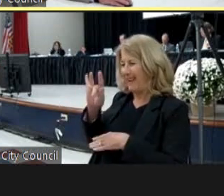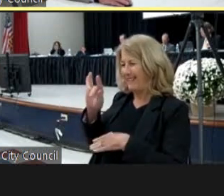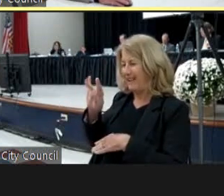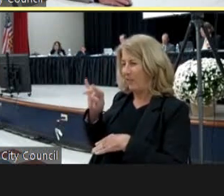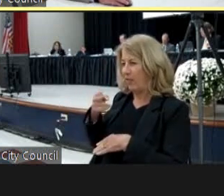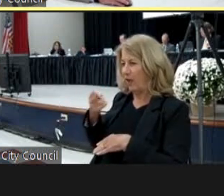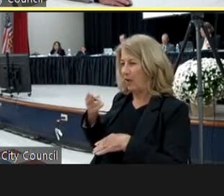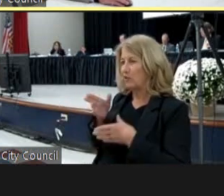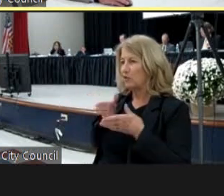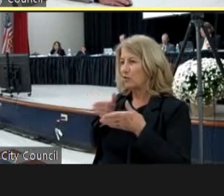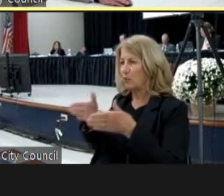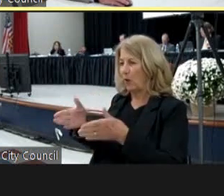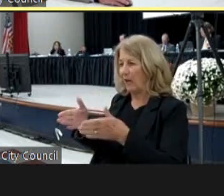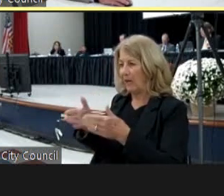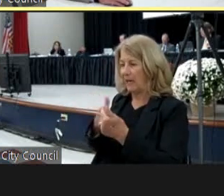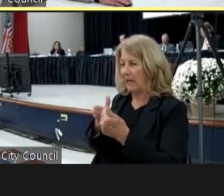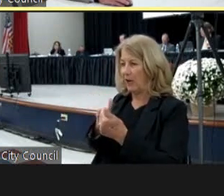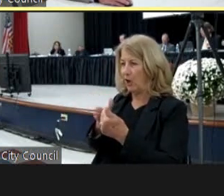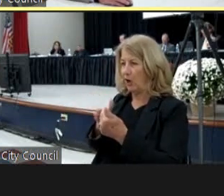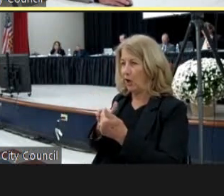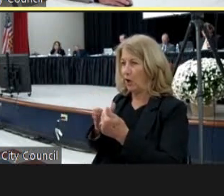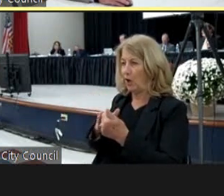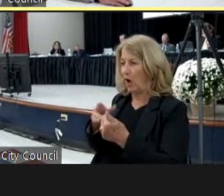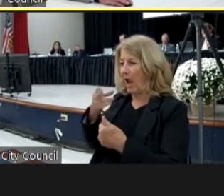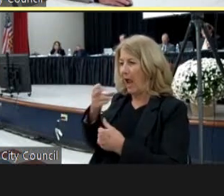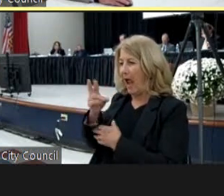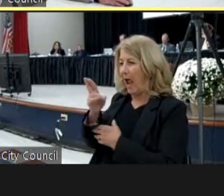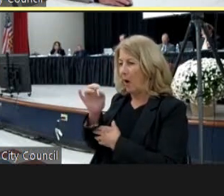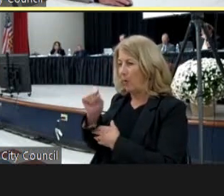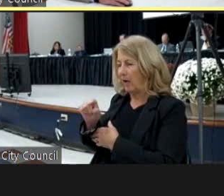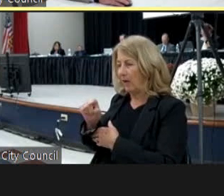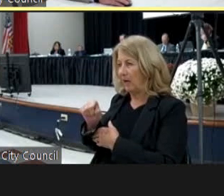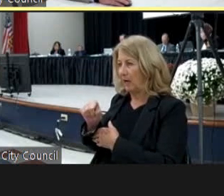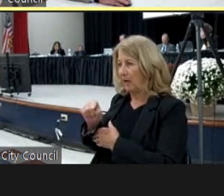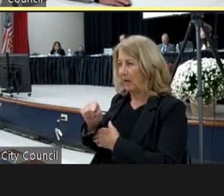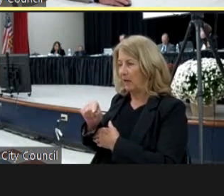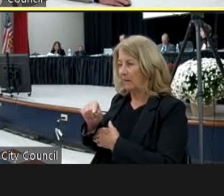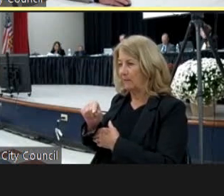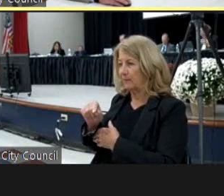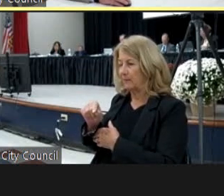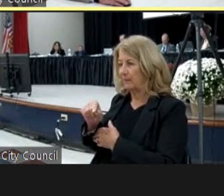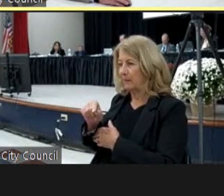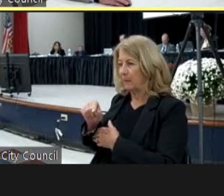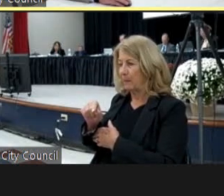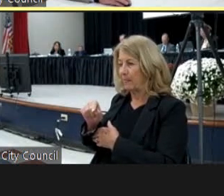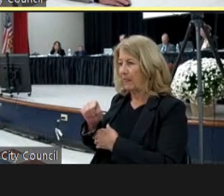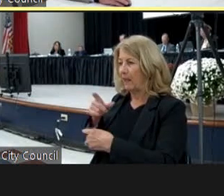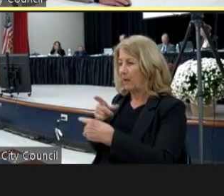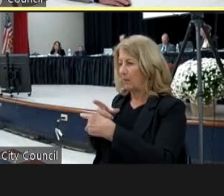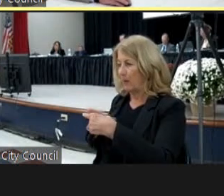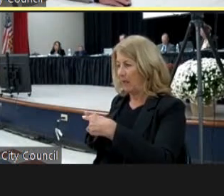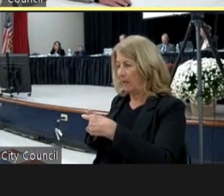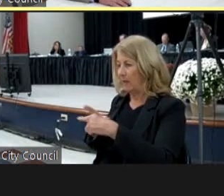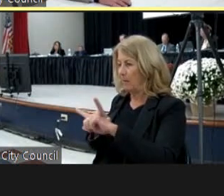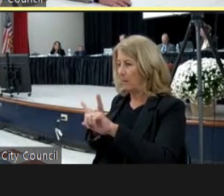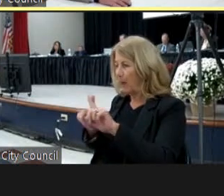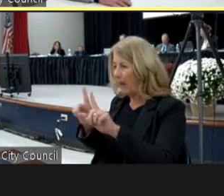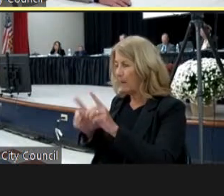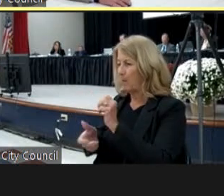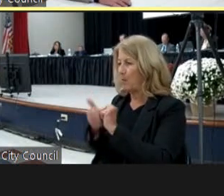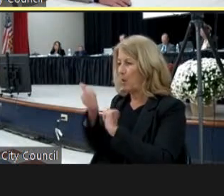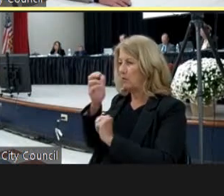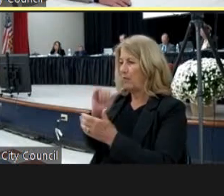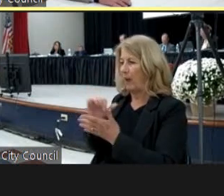and then near the Herring Lyle corridor. But the majority of this block is either